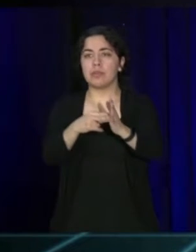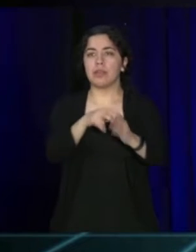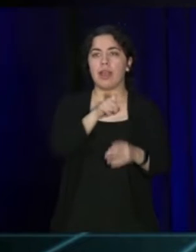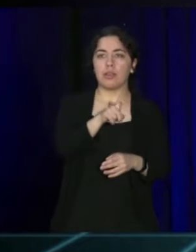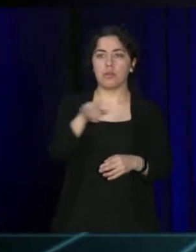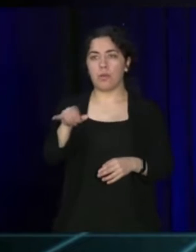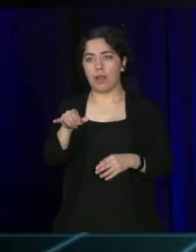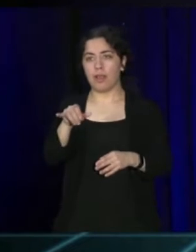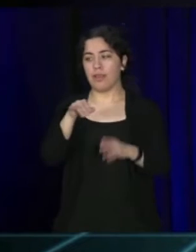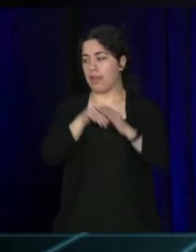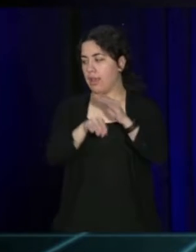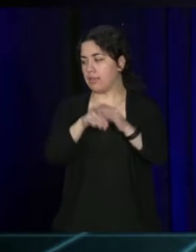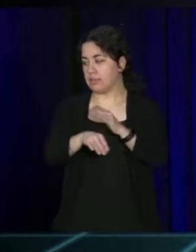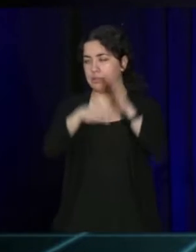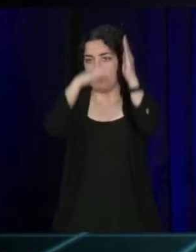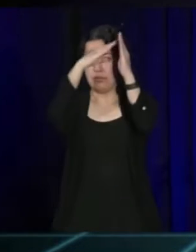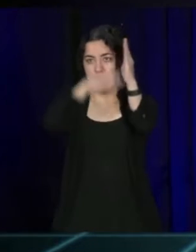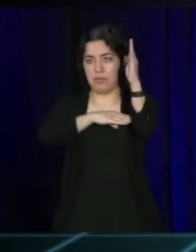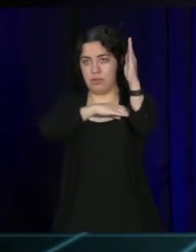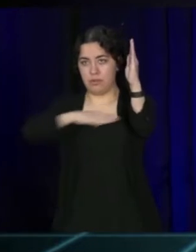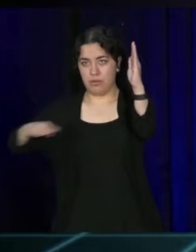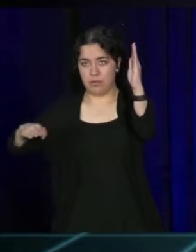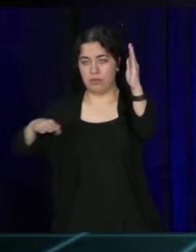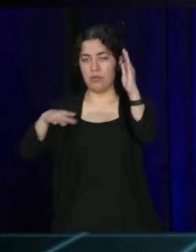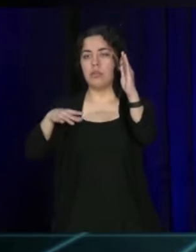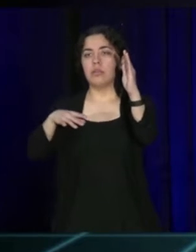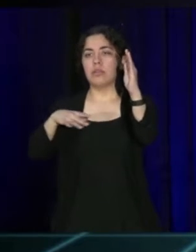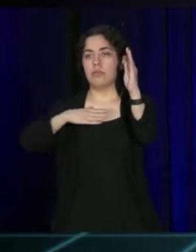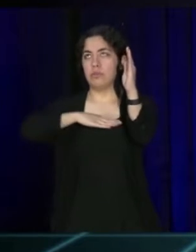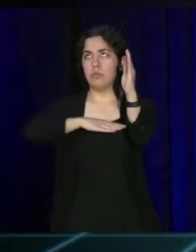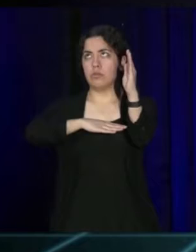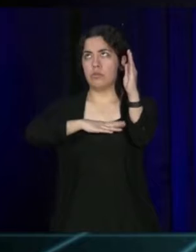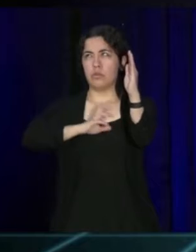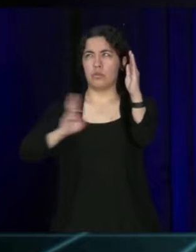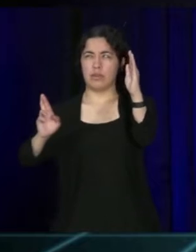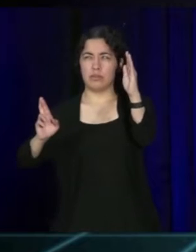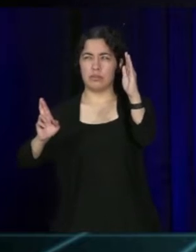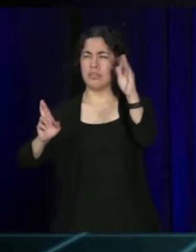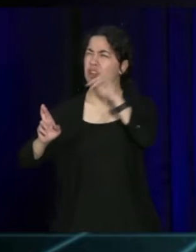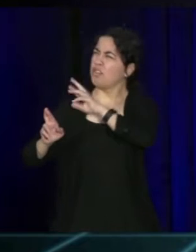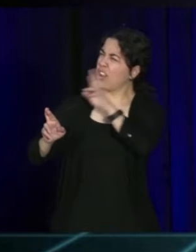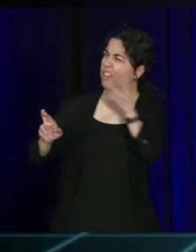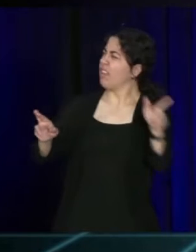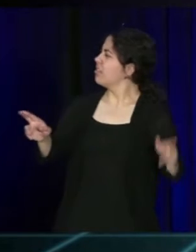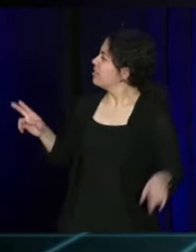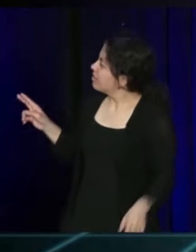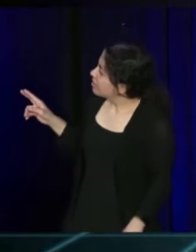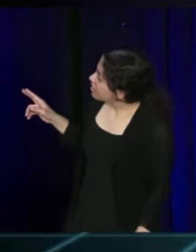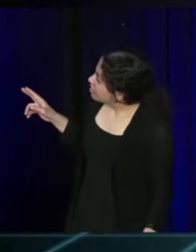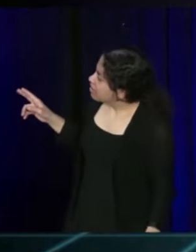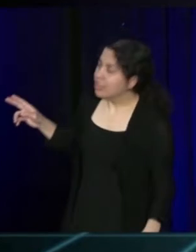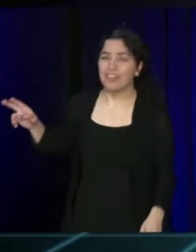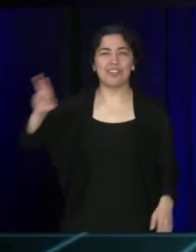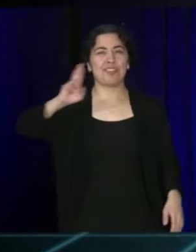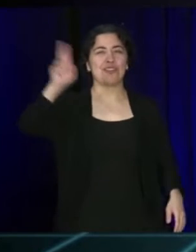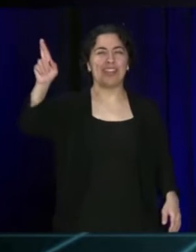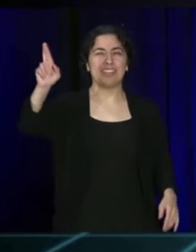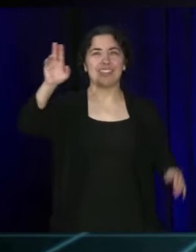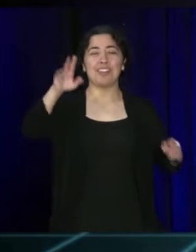most recent on the left. Actually, that's right. Y'all, is that right or left? That's right. All right, here we